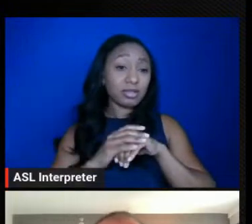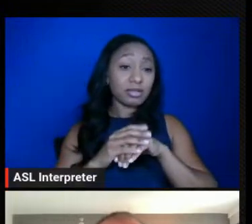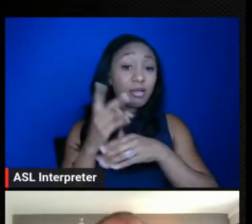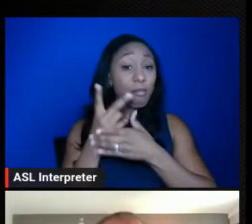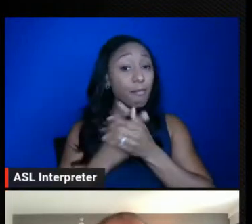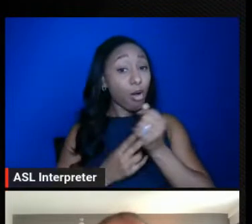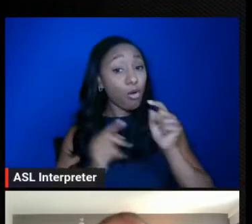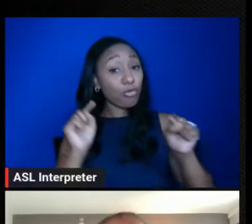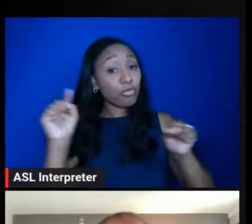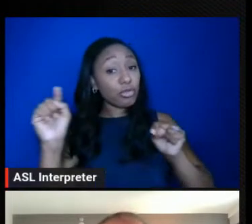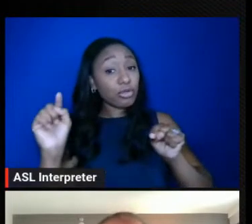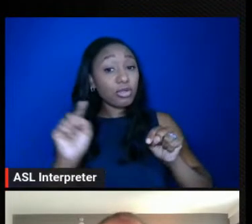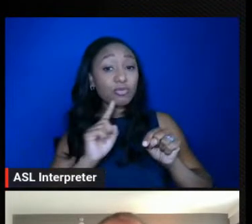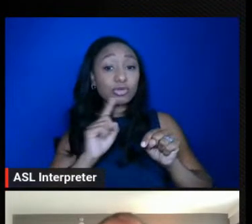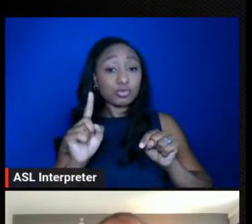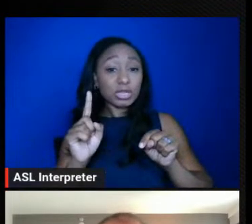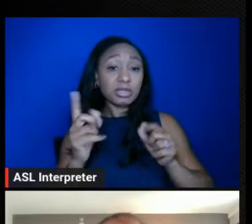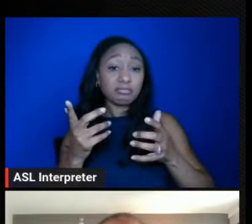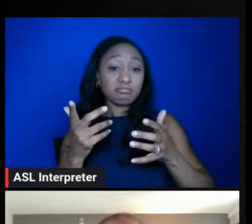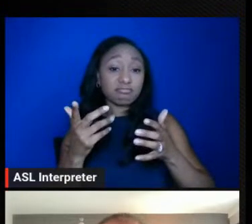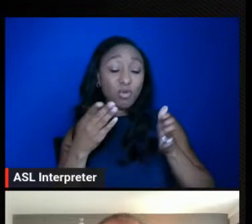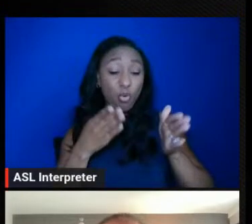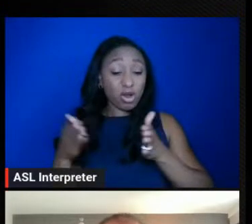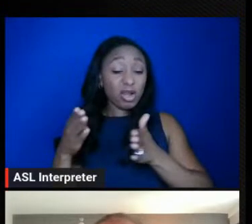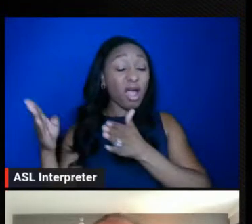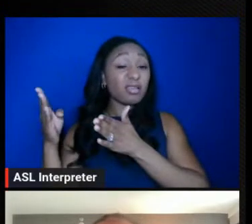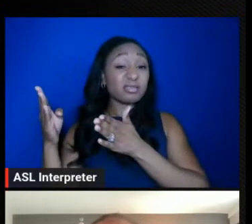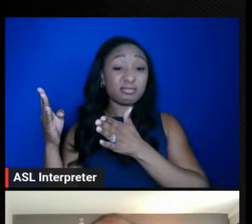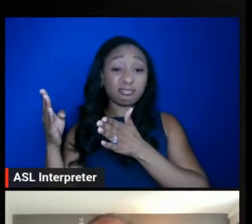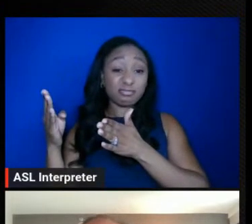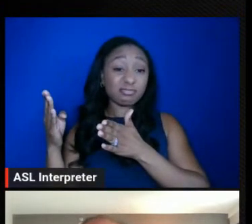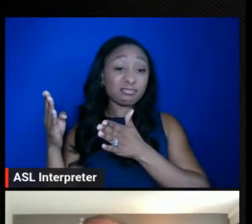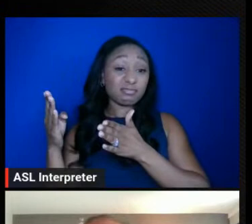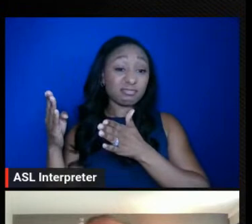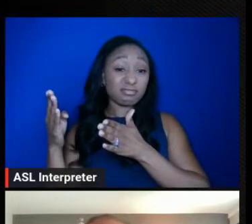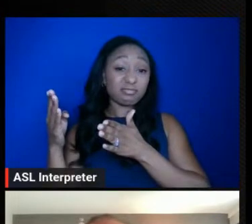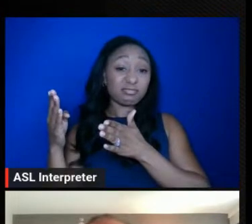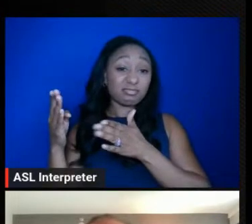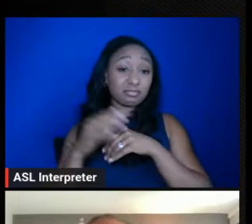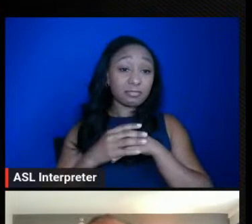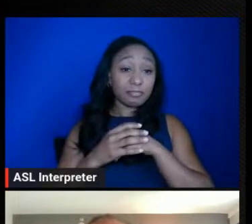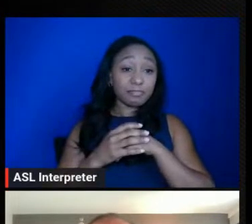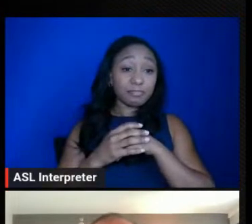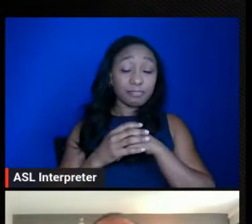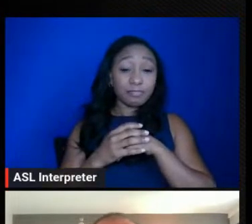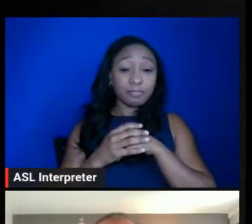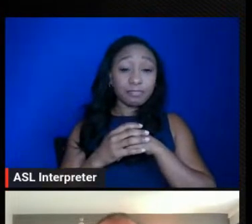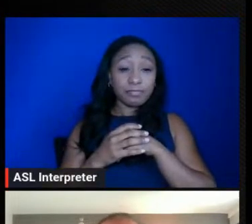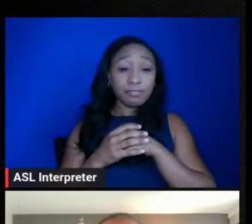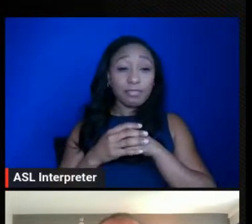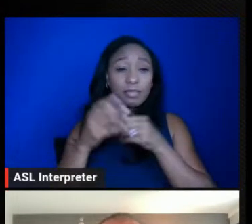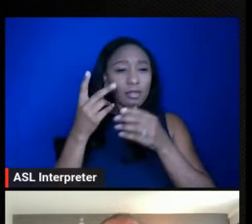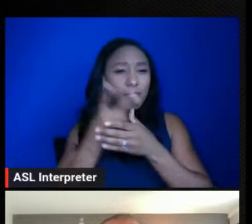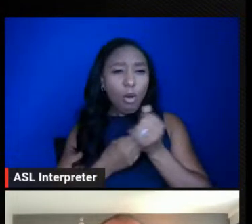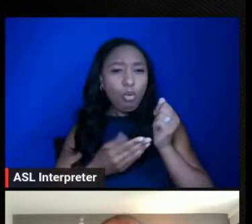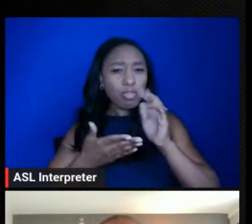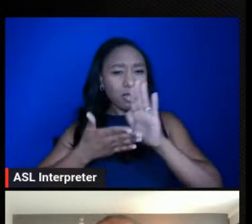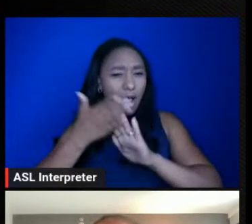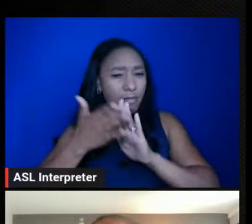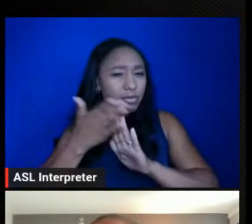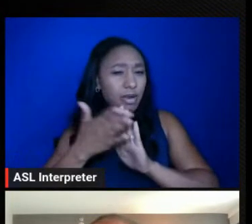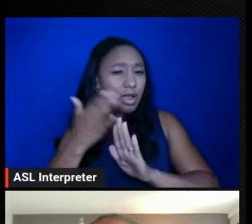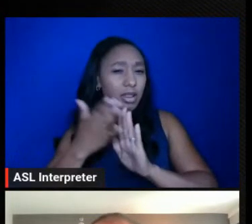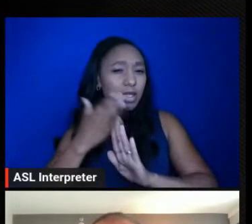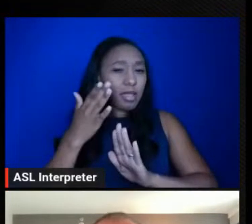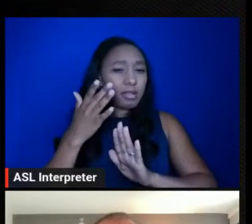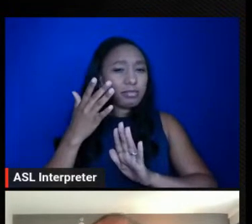were loosely organized and opportunistic. Both ran on secrecy and relied on small